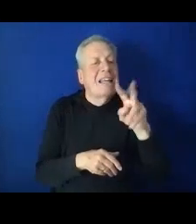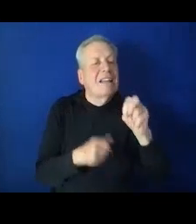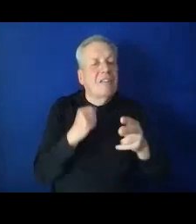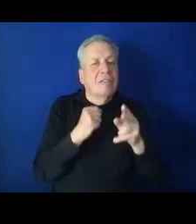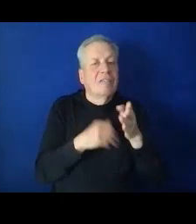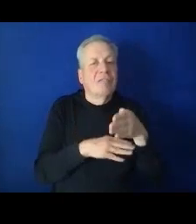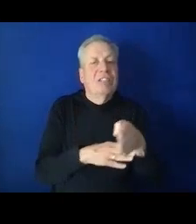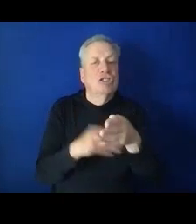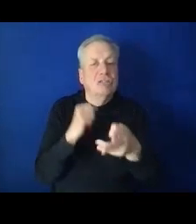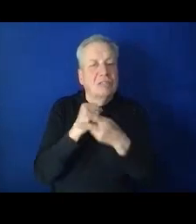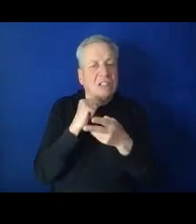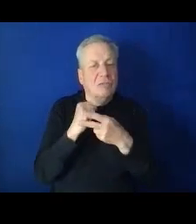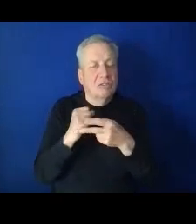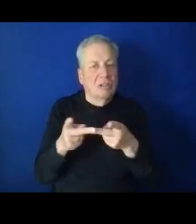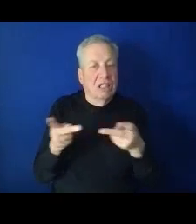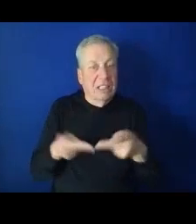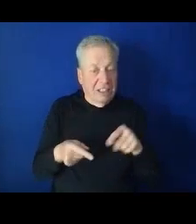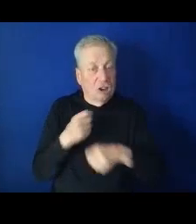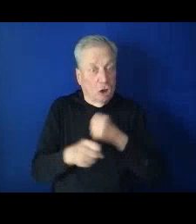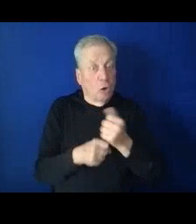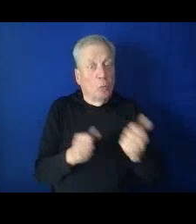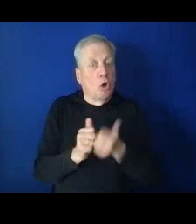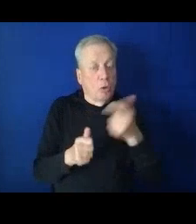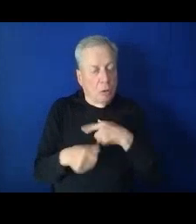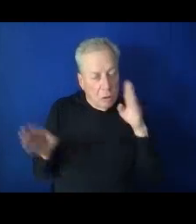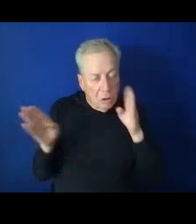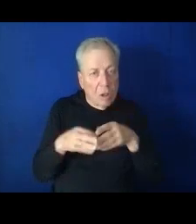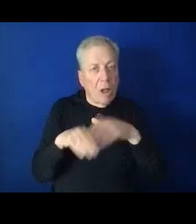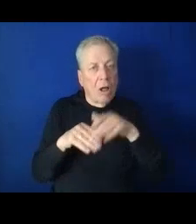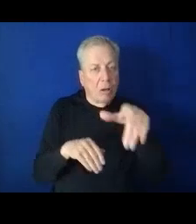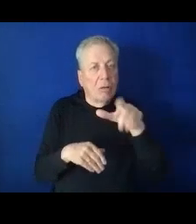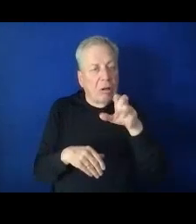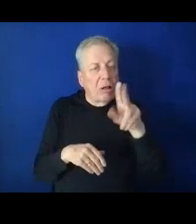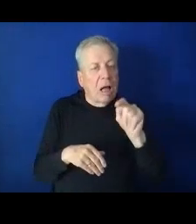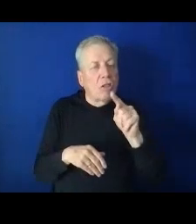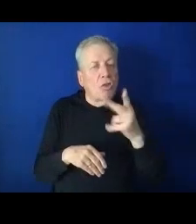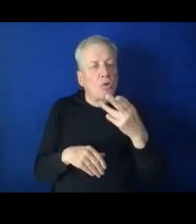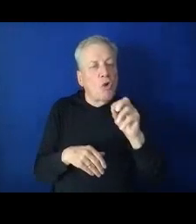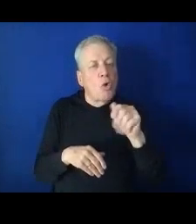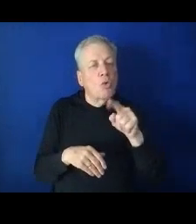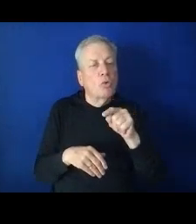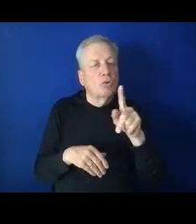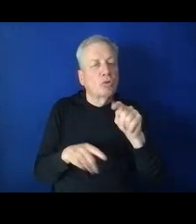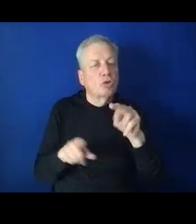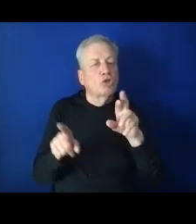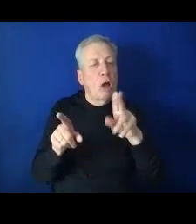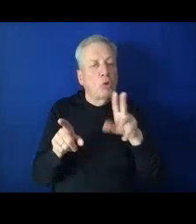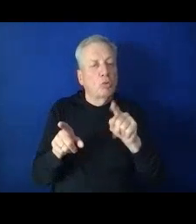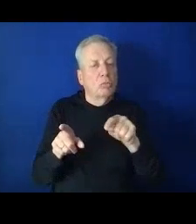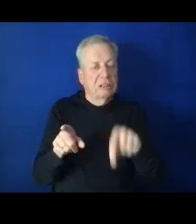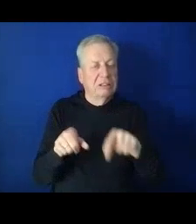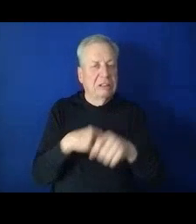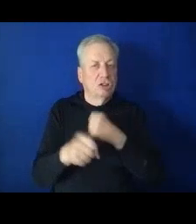year. We focus mostly on Yellowstone cutthroat trout, West Slope, and Arctic grayling.